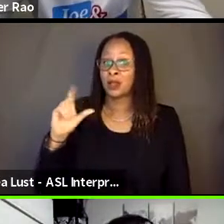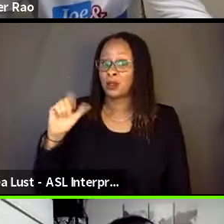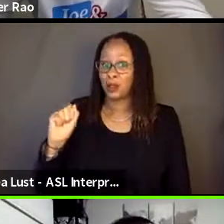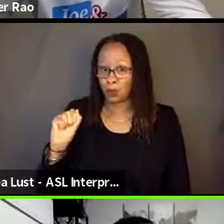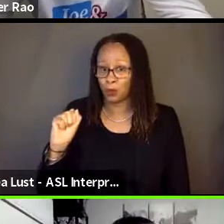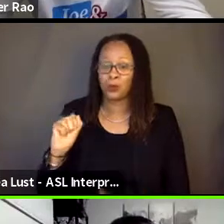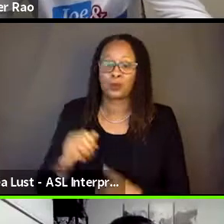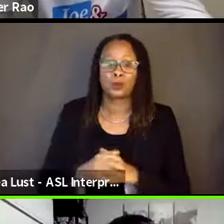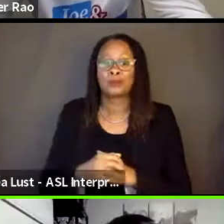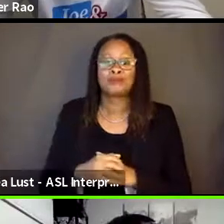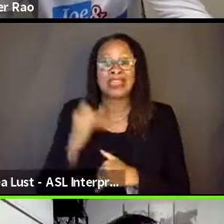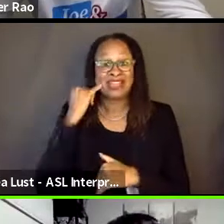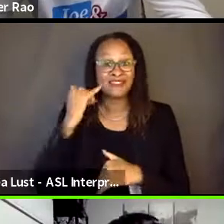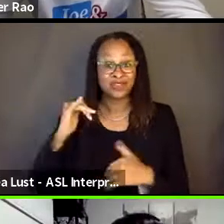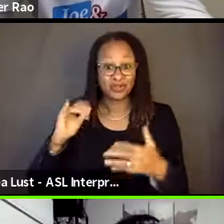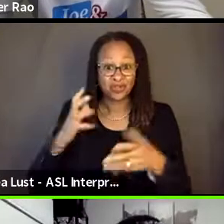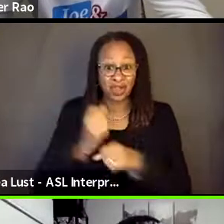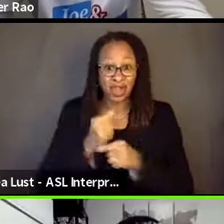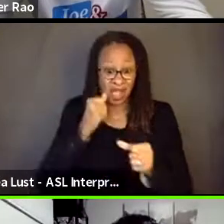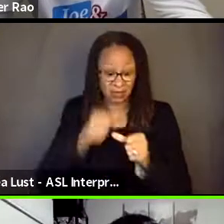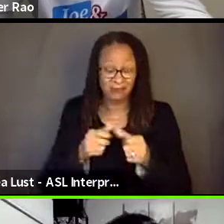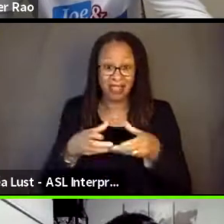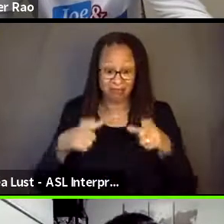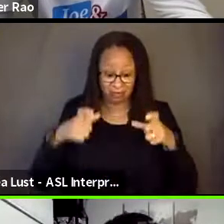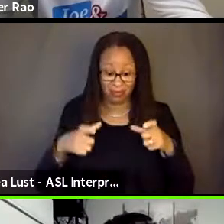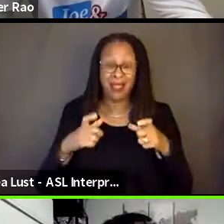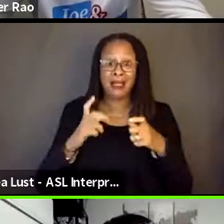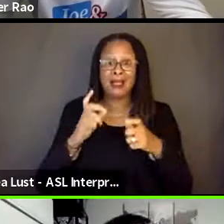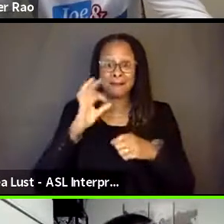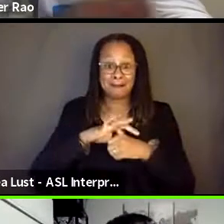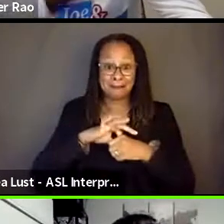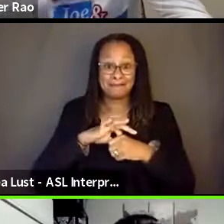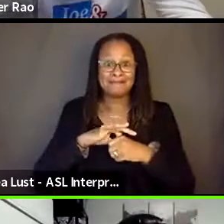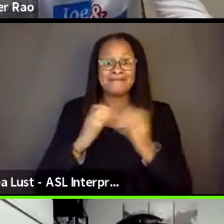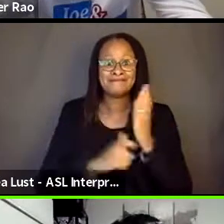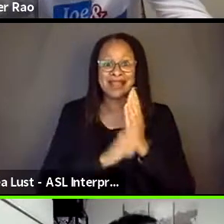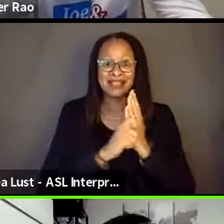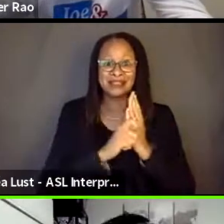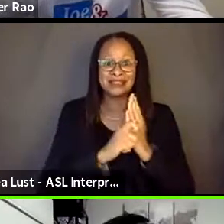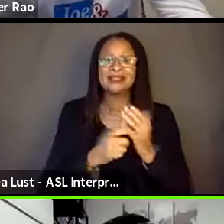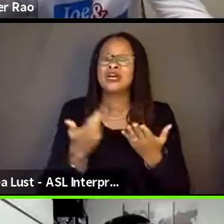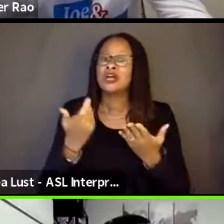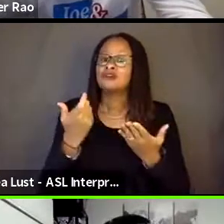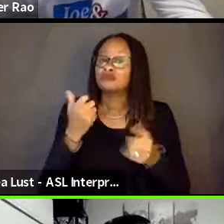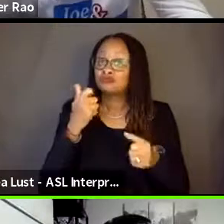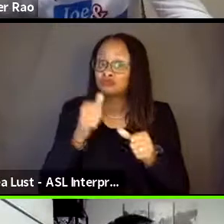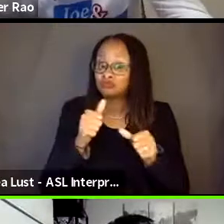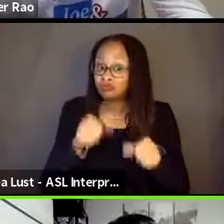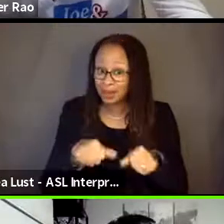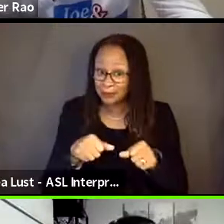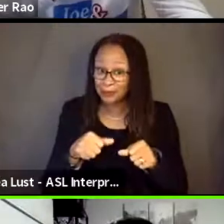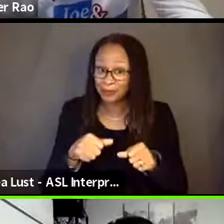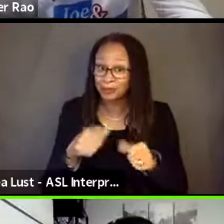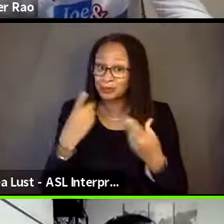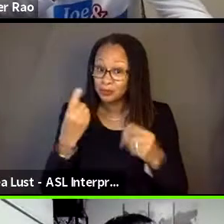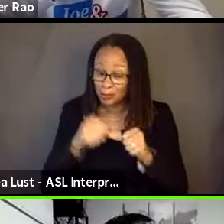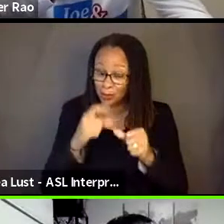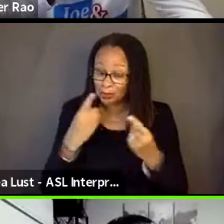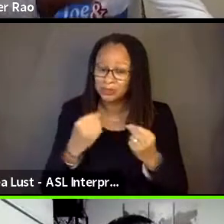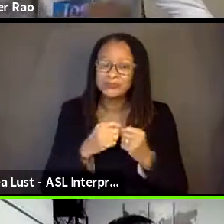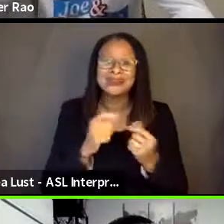ballot, vote early. Remember to seal it, sign it, date it, and deliver